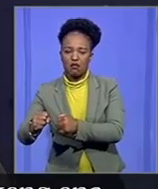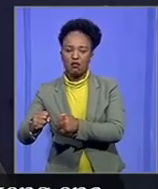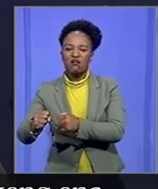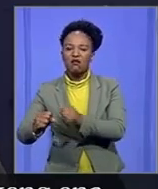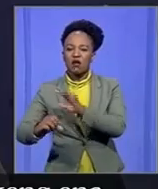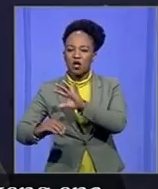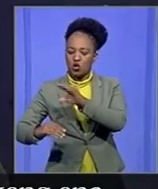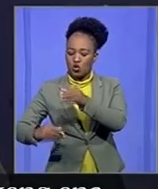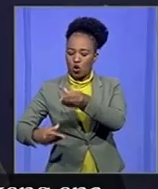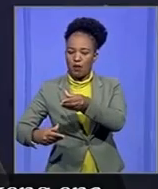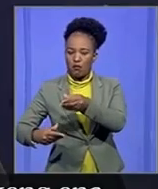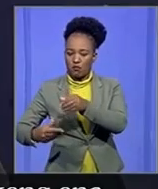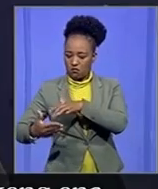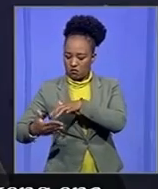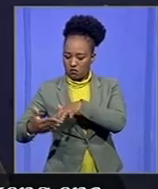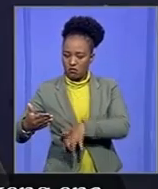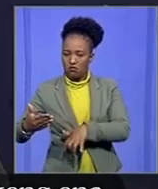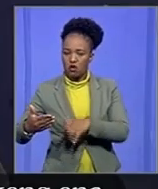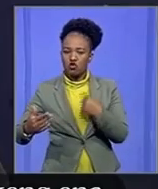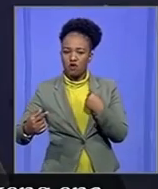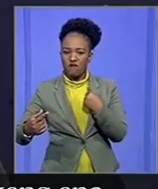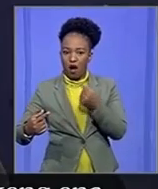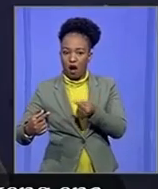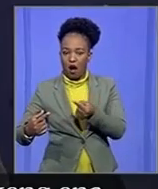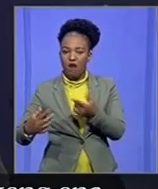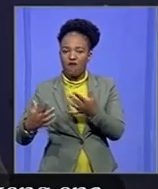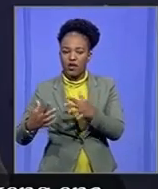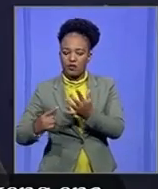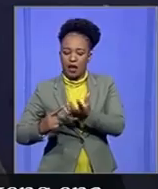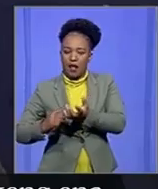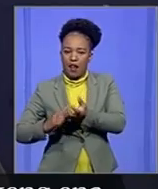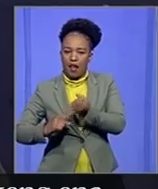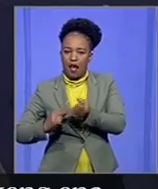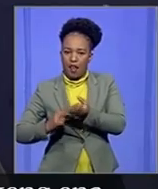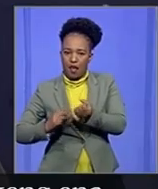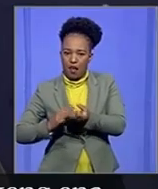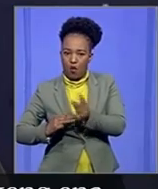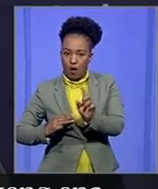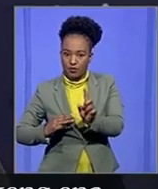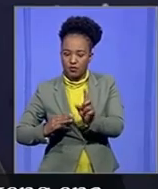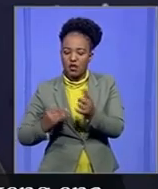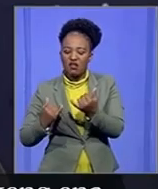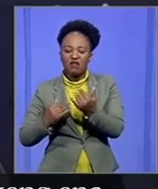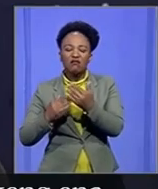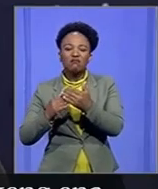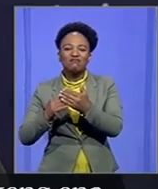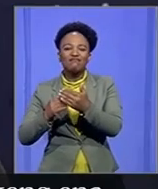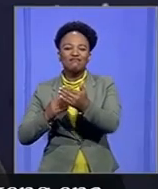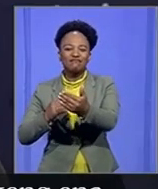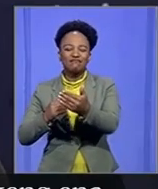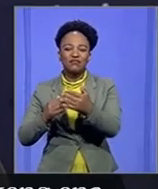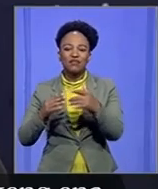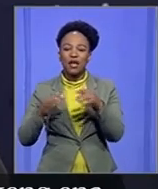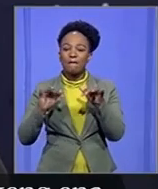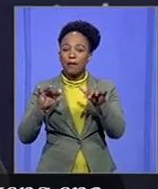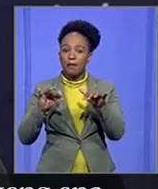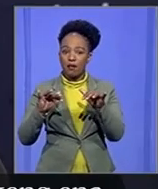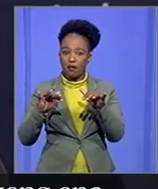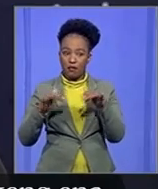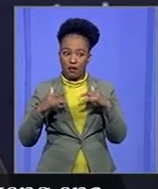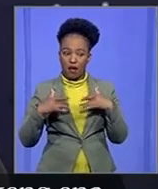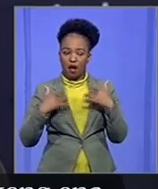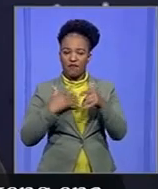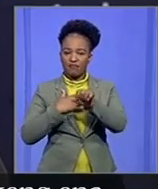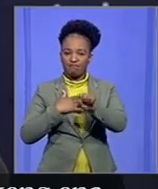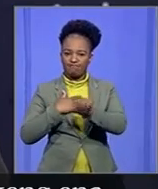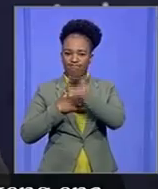jaana, ke eng se e leng gore se tshwanela sa diriwa gore go fitlhelele gore yone kgang ya gore maphelo a maAforika Borwa kgotsa matshelo a maAforika Borwa